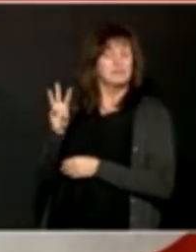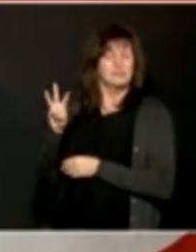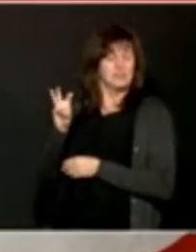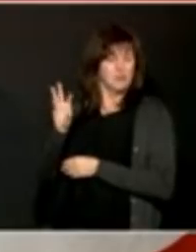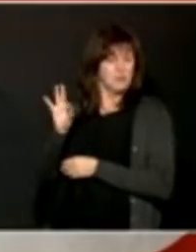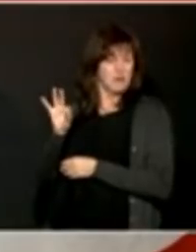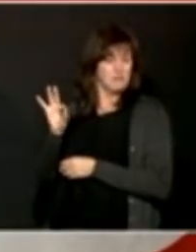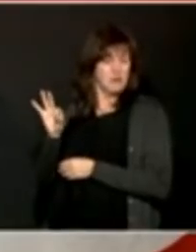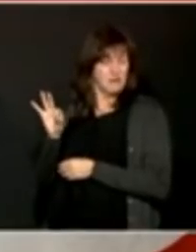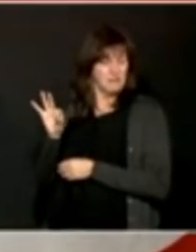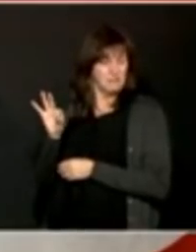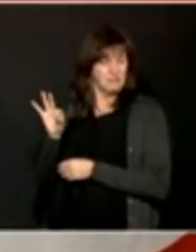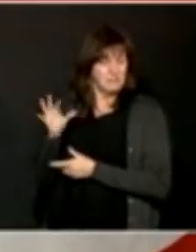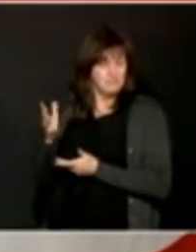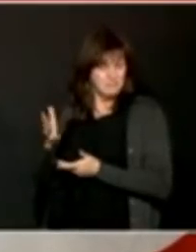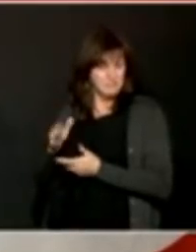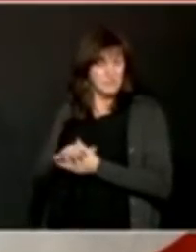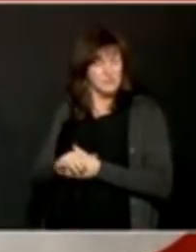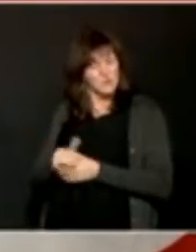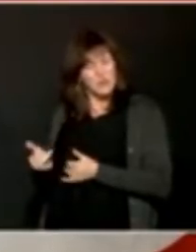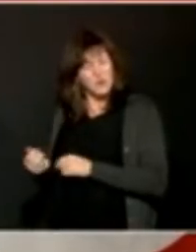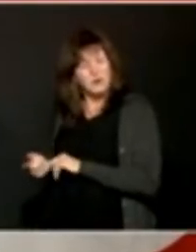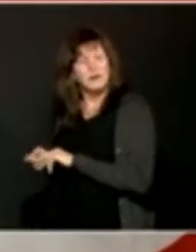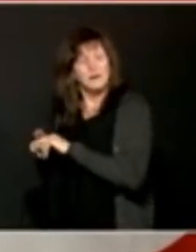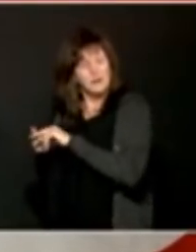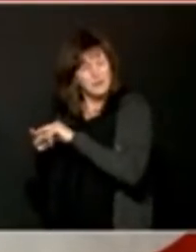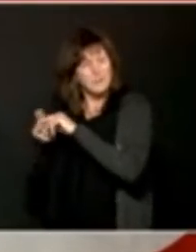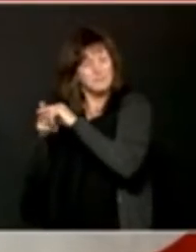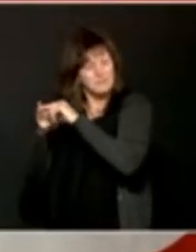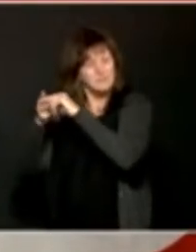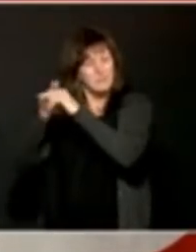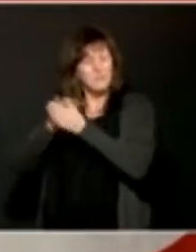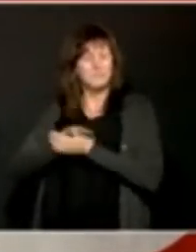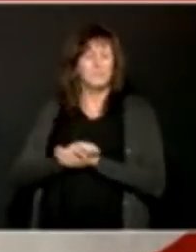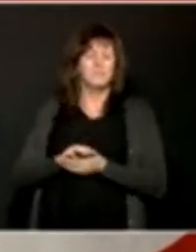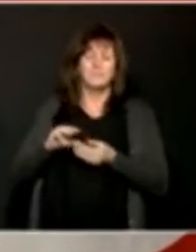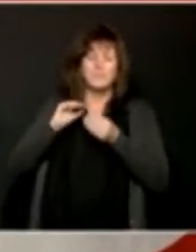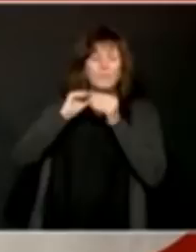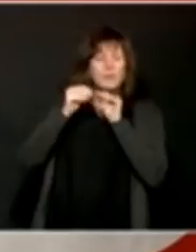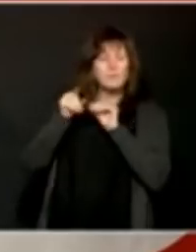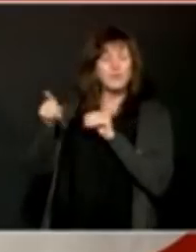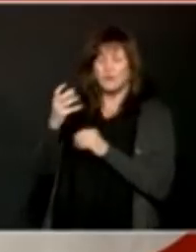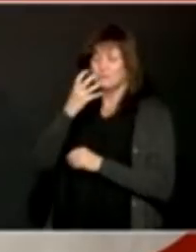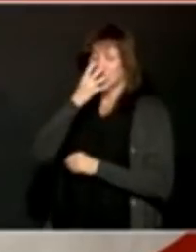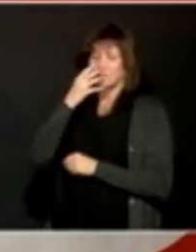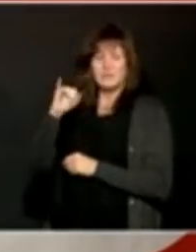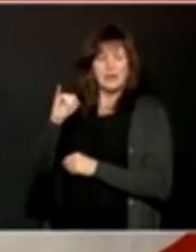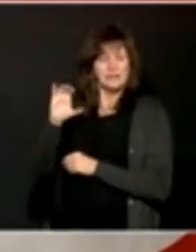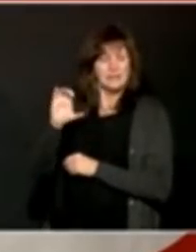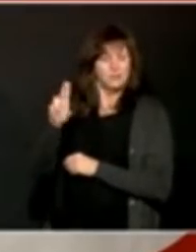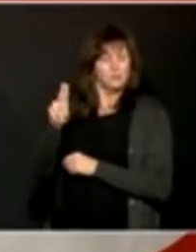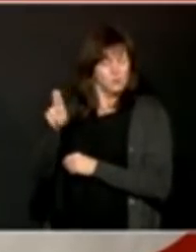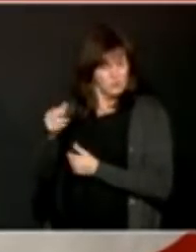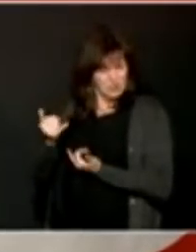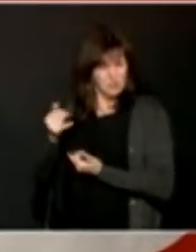The number of people in ICU today is 298, and that remains unchanged from last Monday.